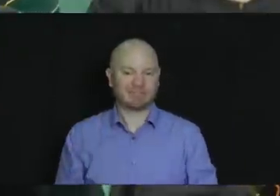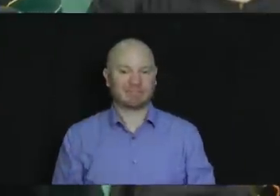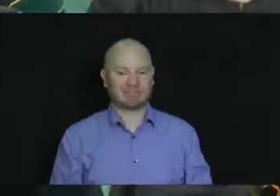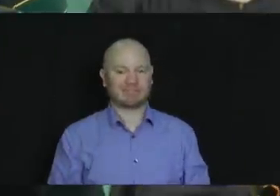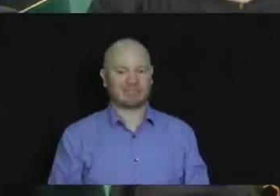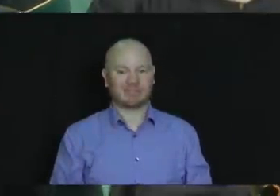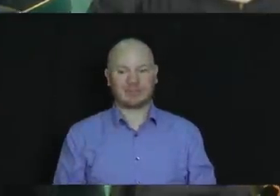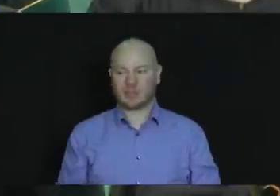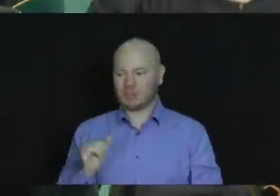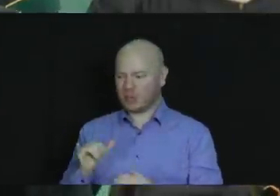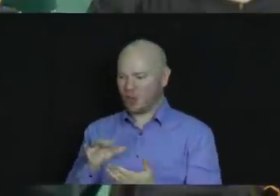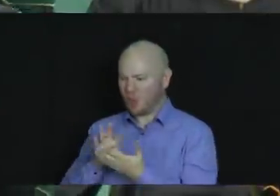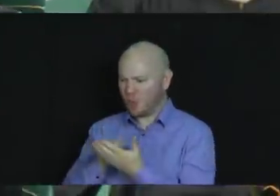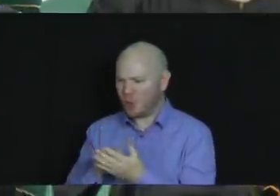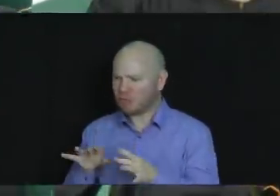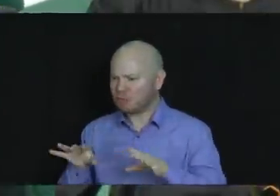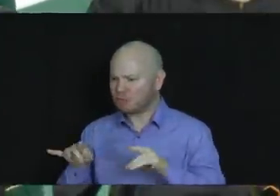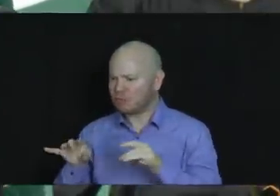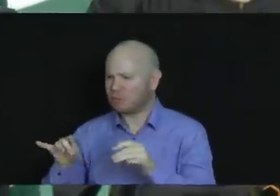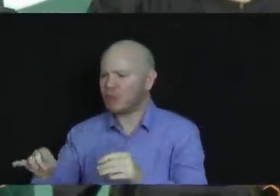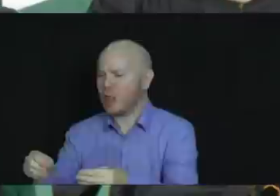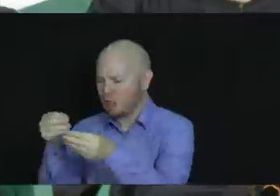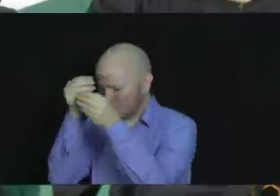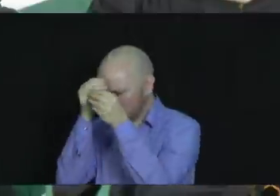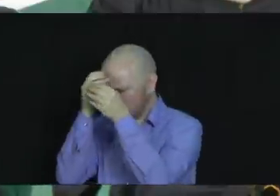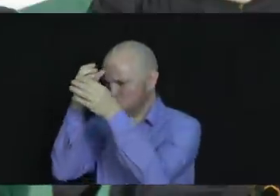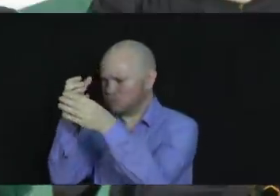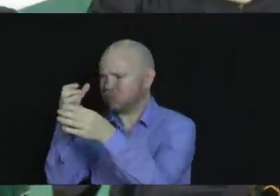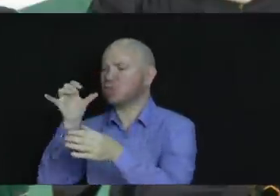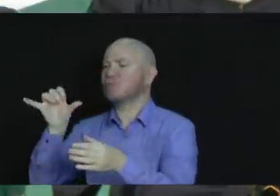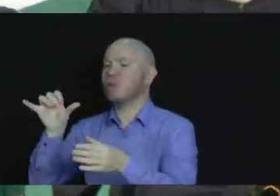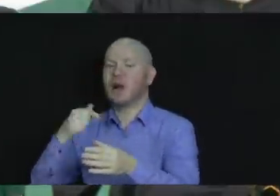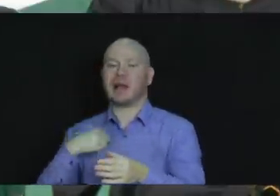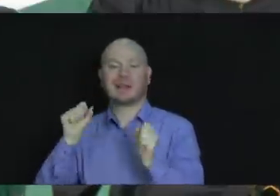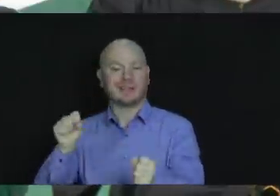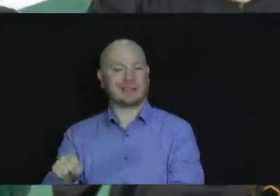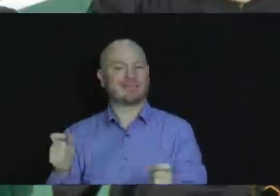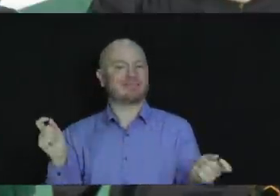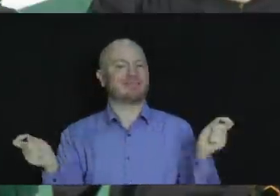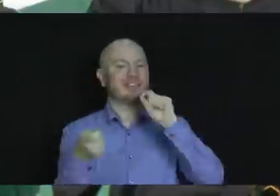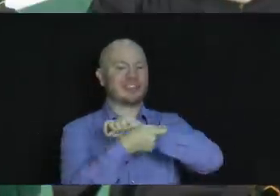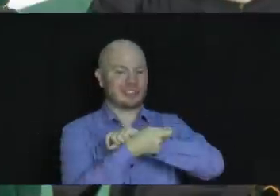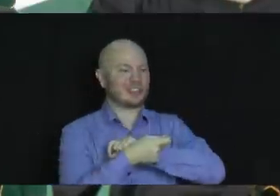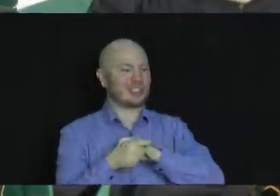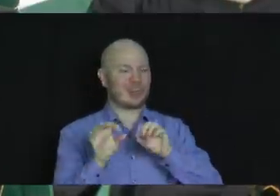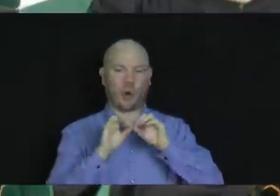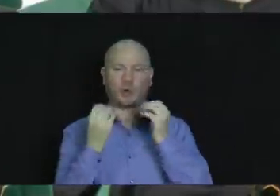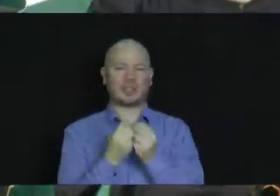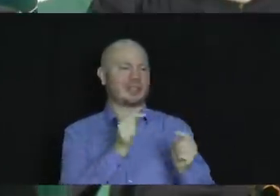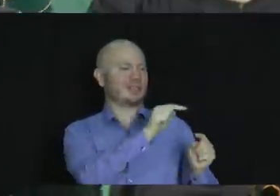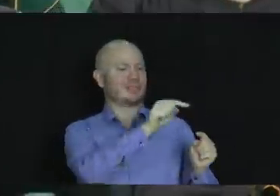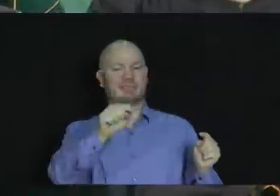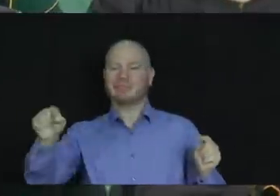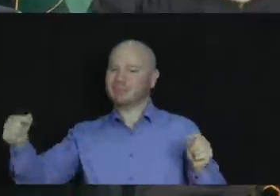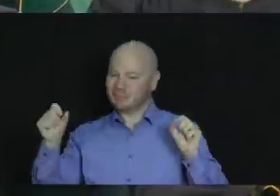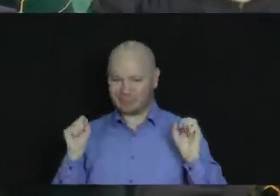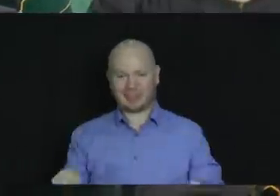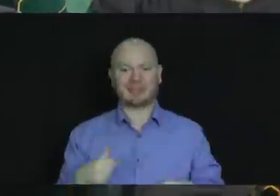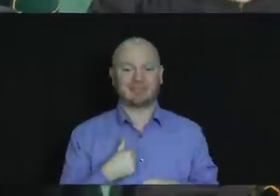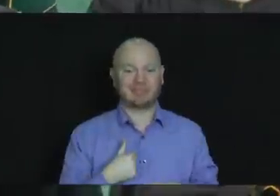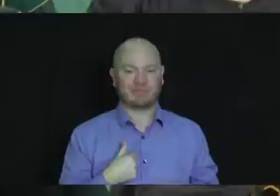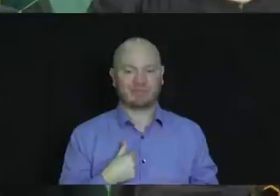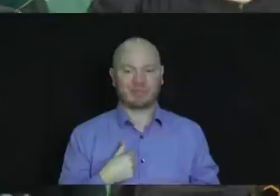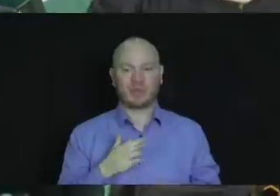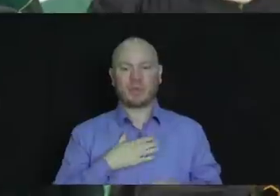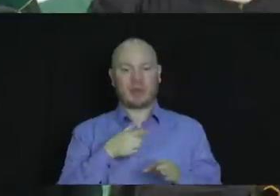grew, I realized that I could make changes to the organizations that we all inhabit. So in my career, I've ended up as a